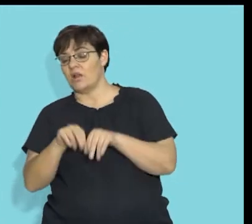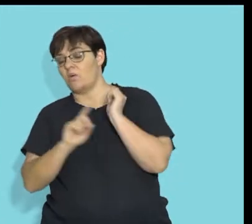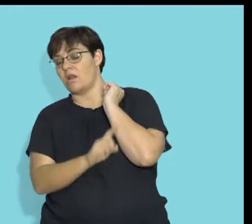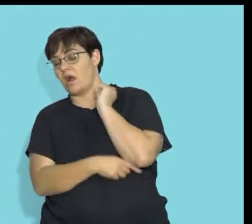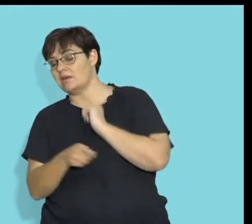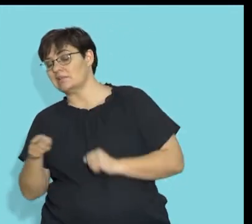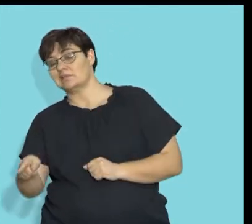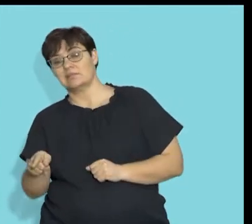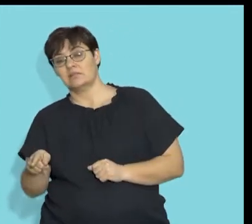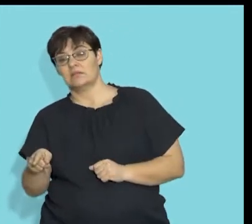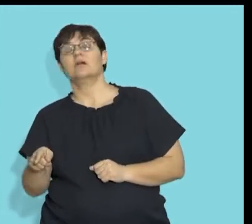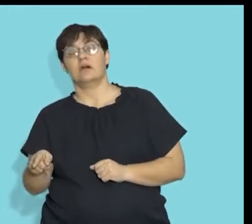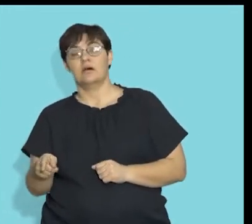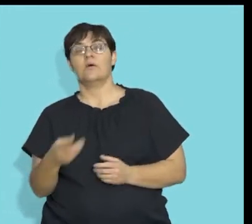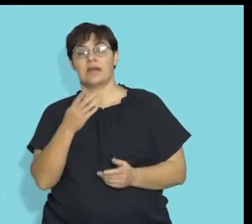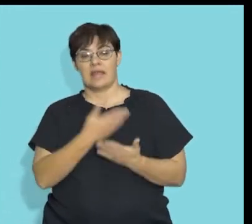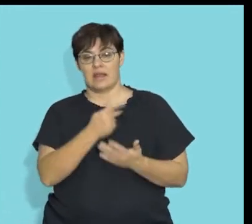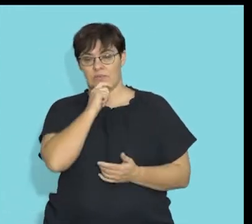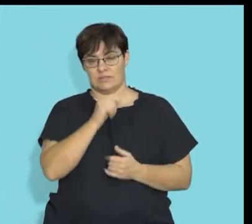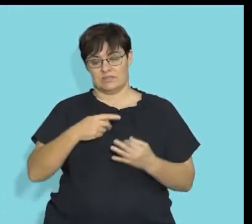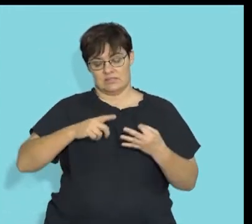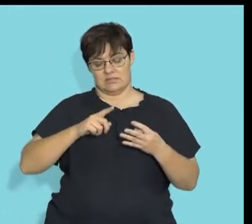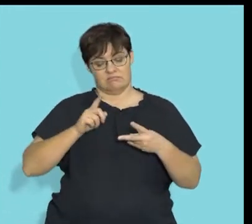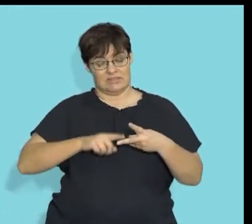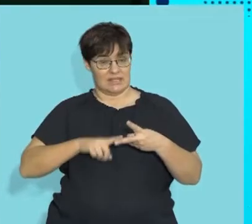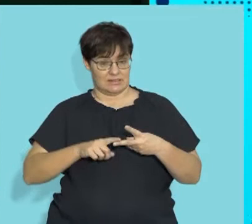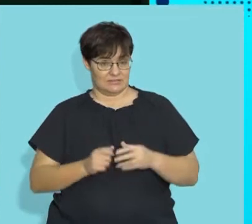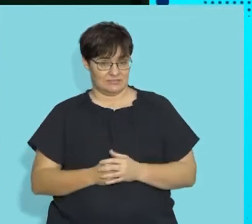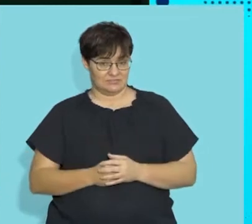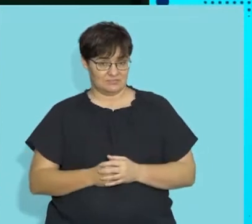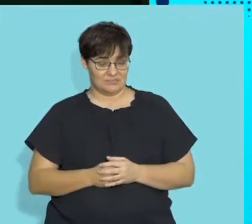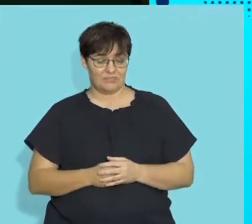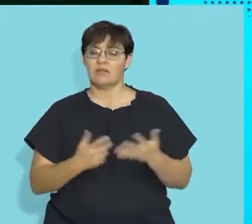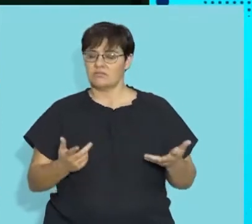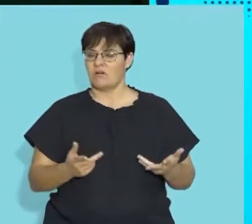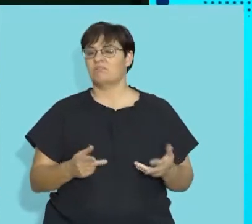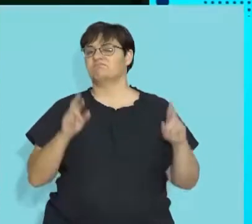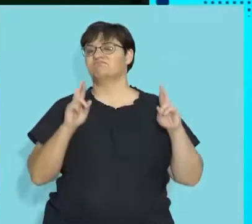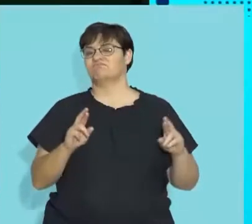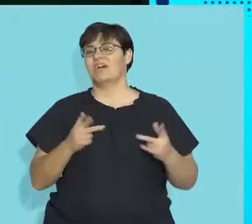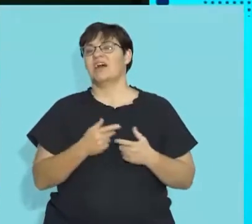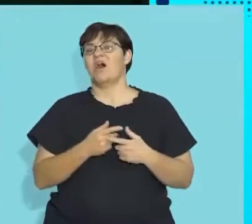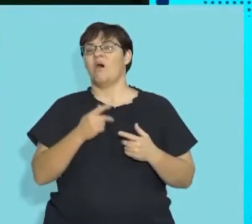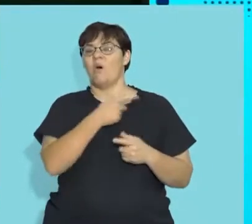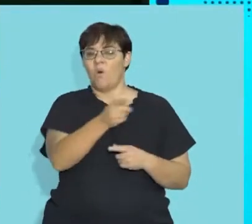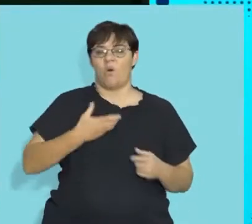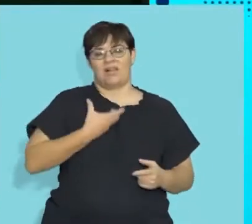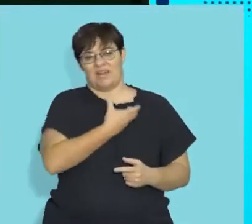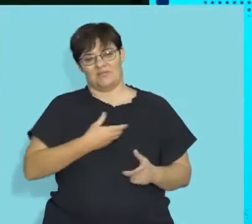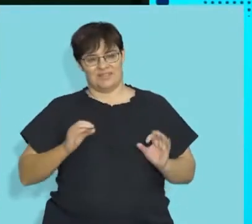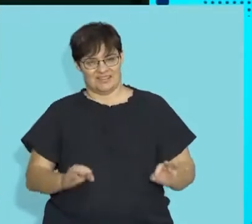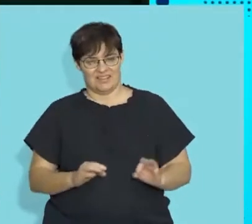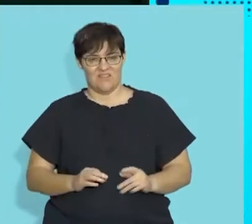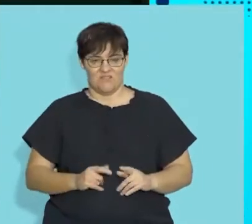of the last term, you can use the second version. Wonderful, everybody. I hope that you are feeling comfortable